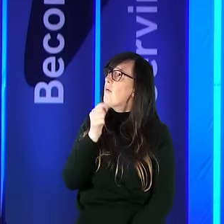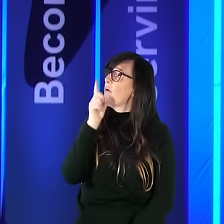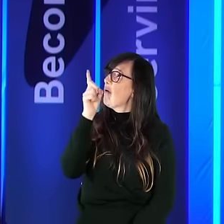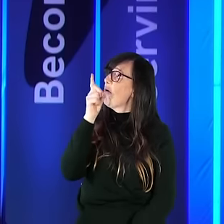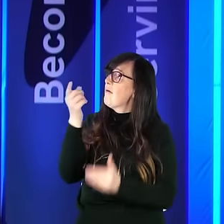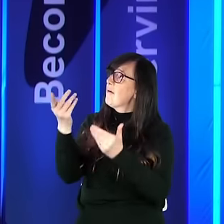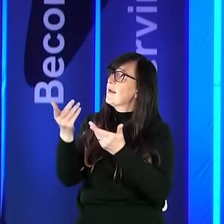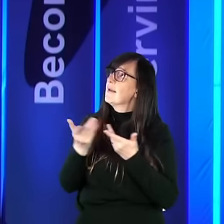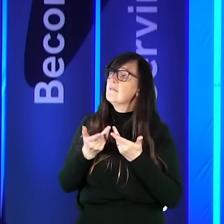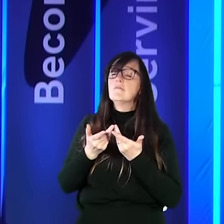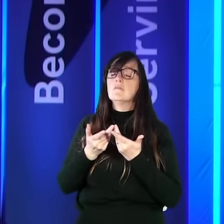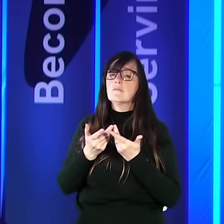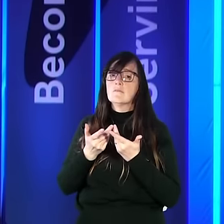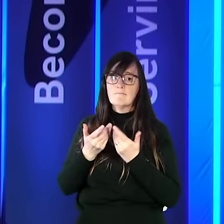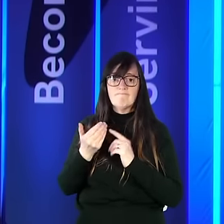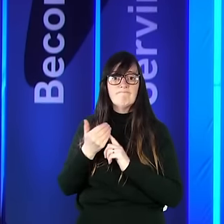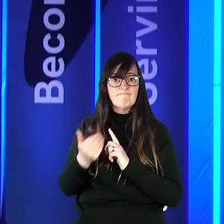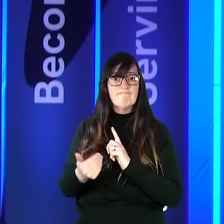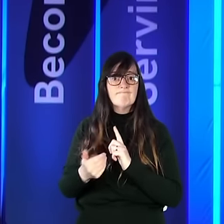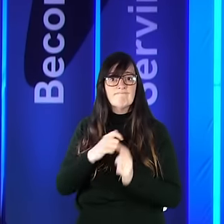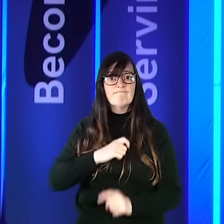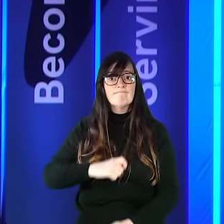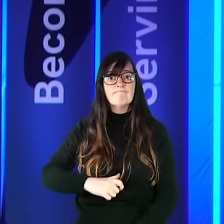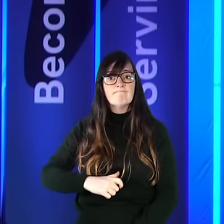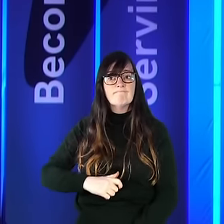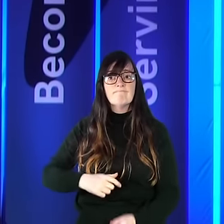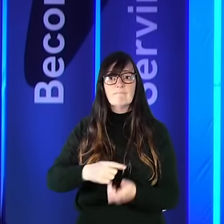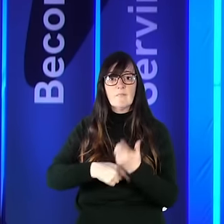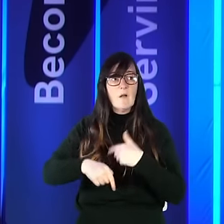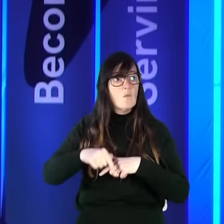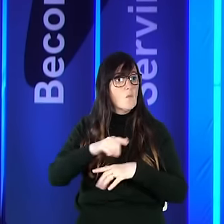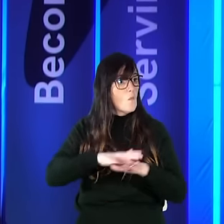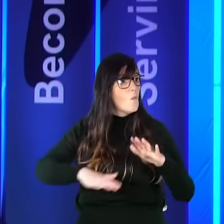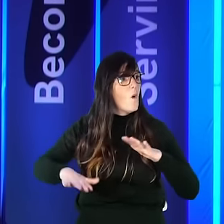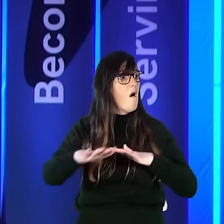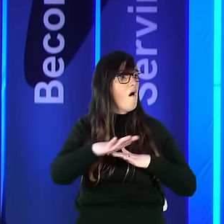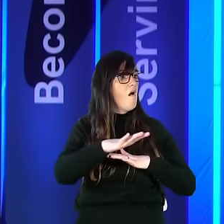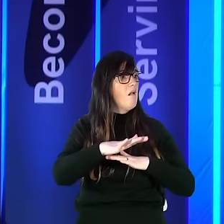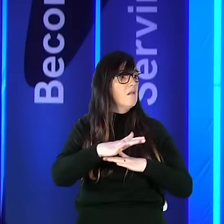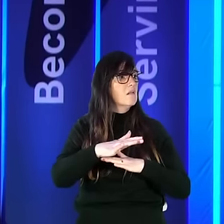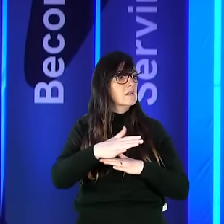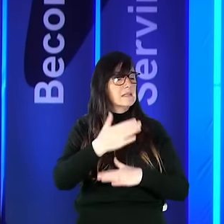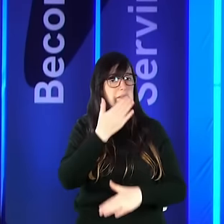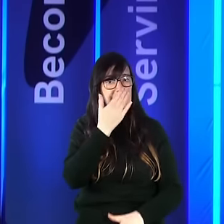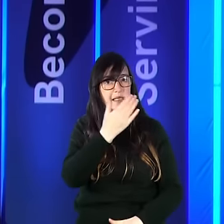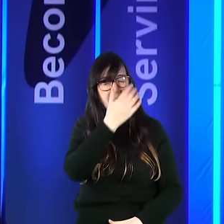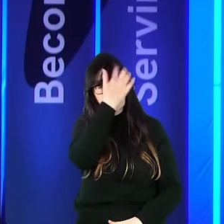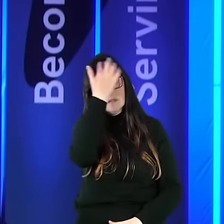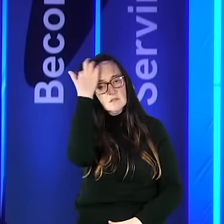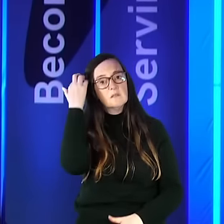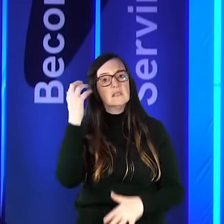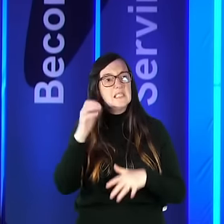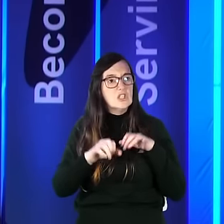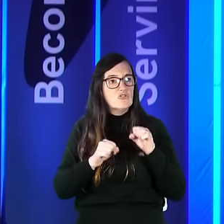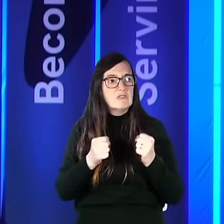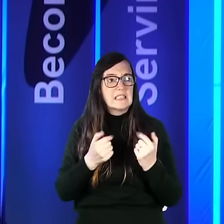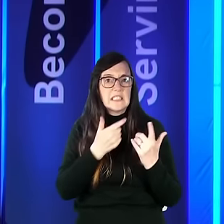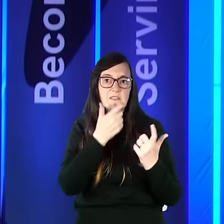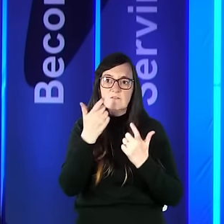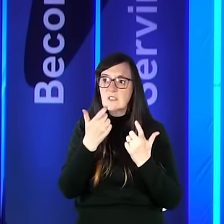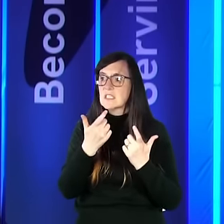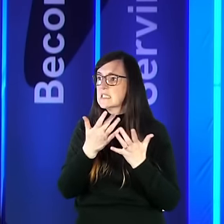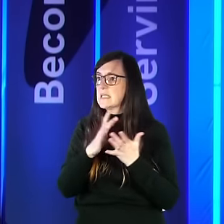human beings. Our world today, it seems more than ever, is struggling for meaning and